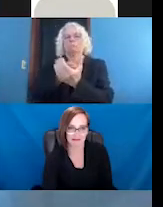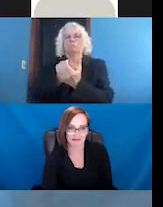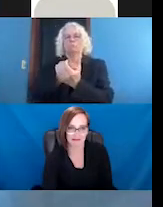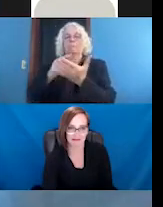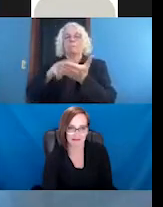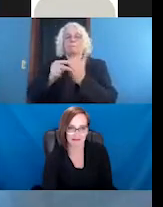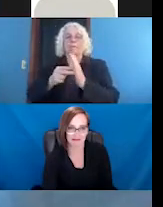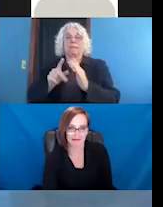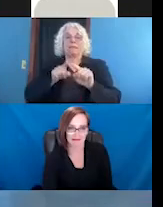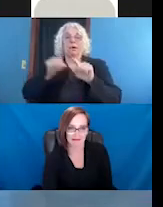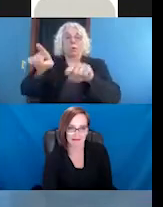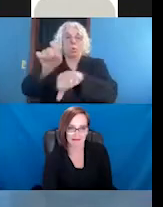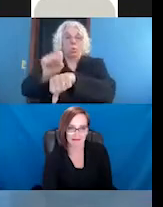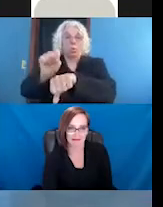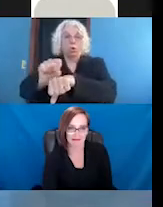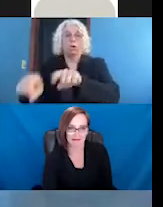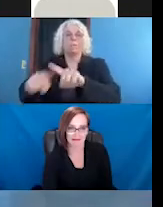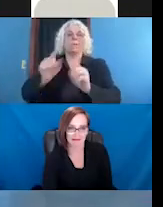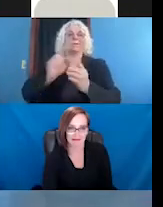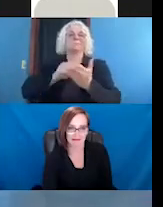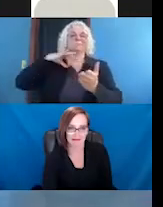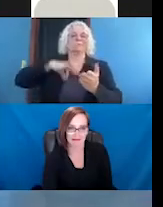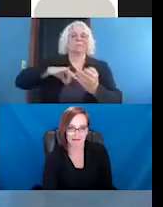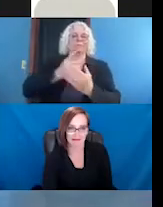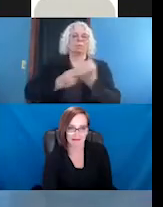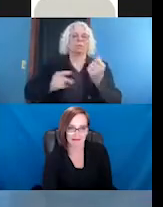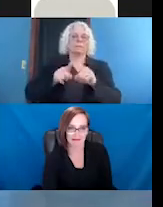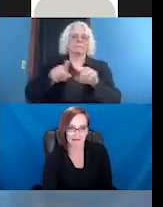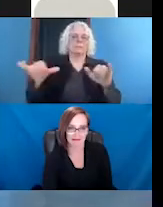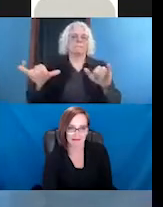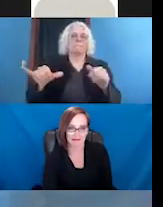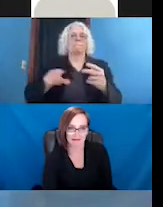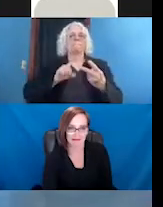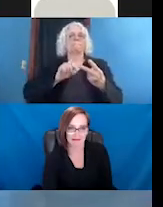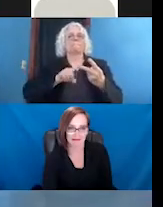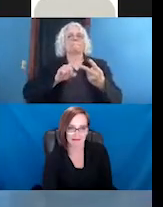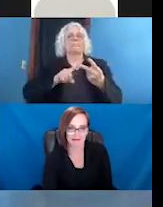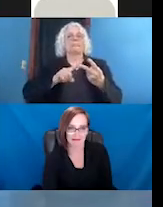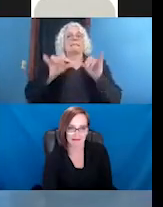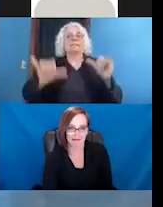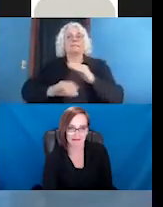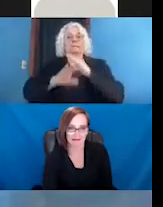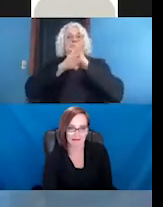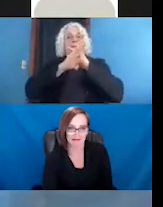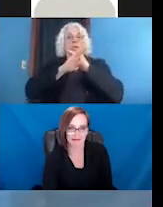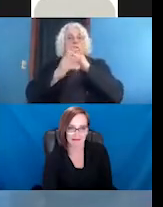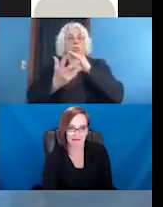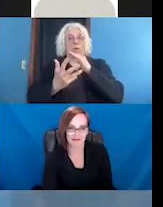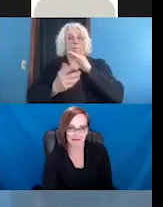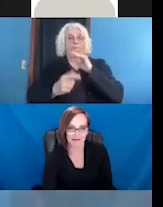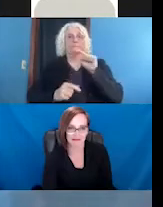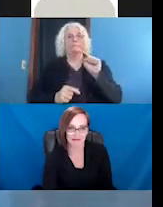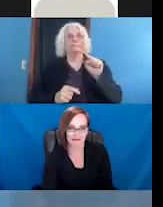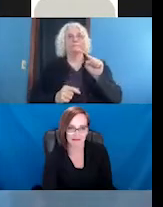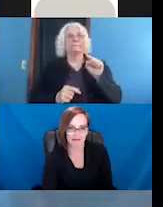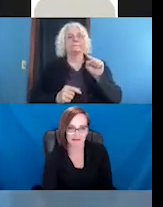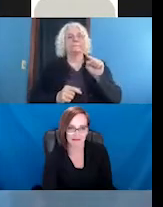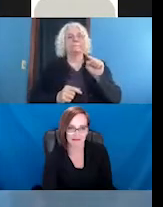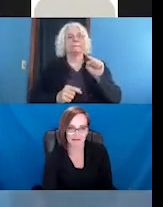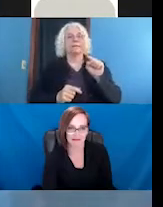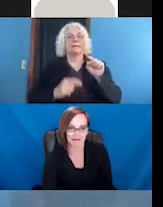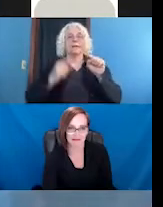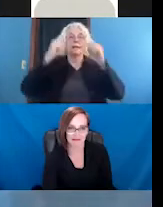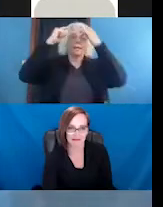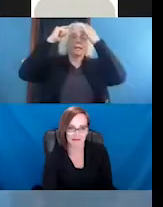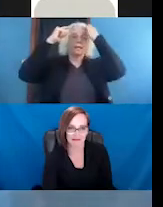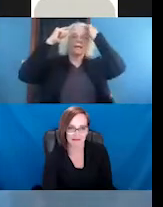early is really important. We've talked a lot about systemic barriers. I think it's very clear to specifically outline those